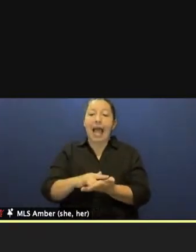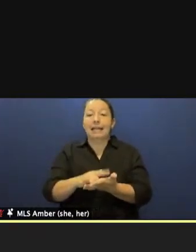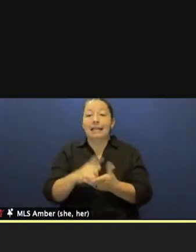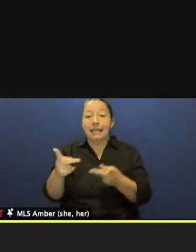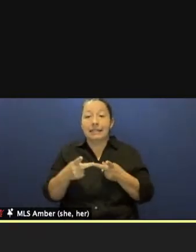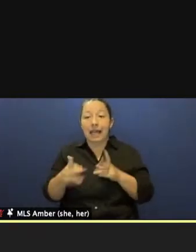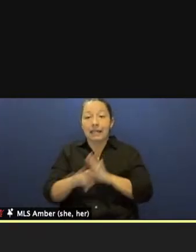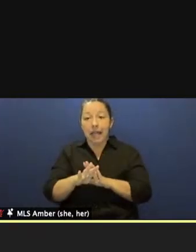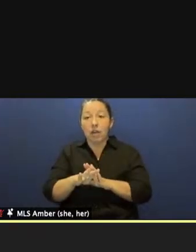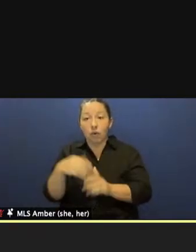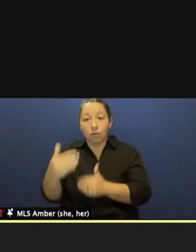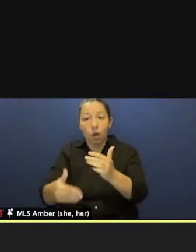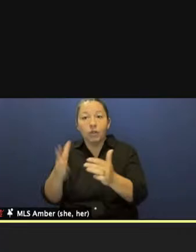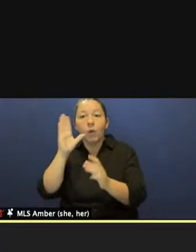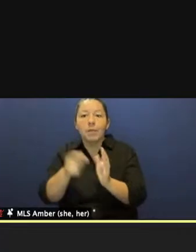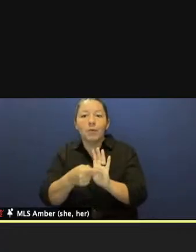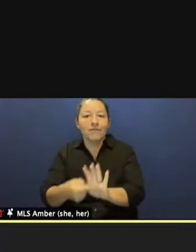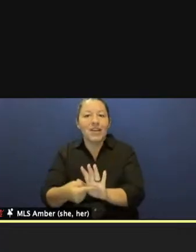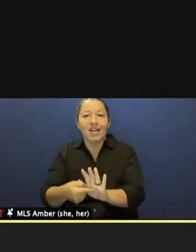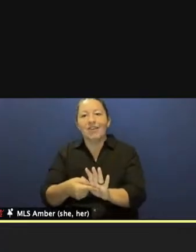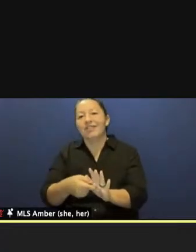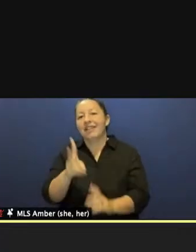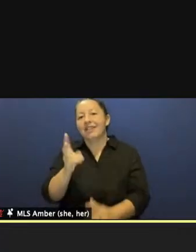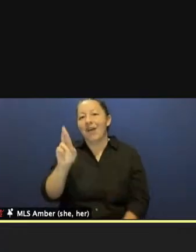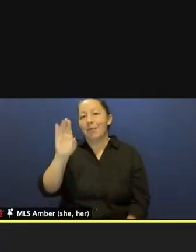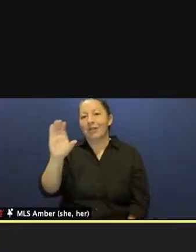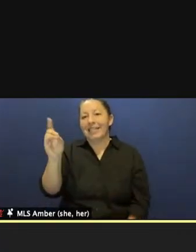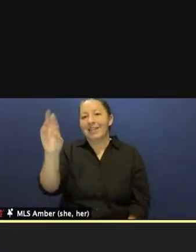CDR. And that's everything.